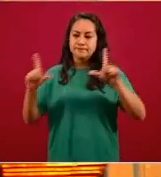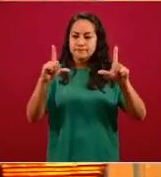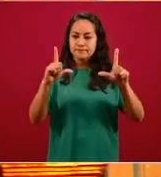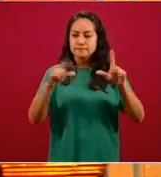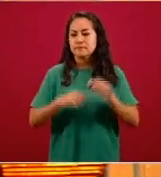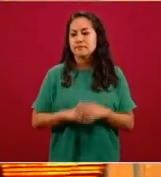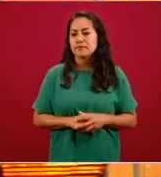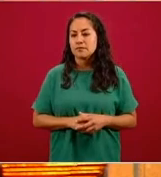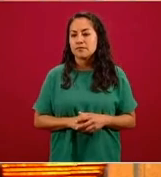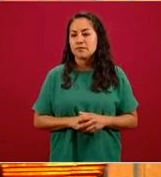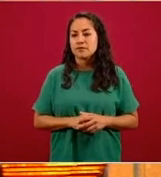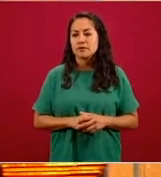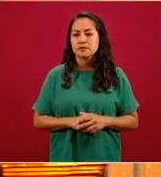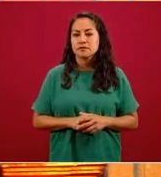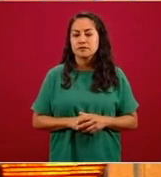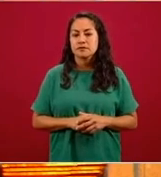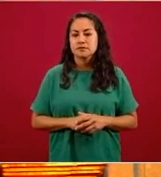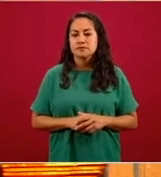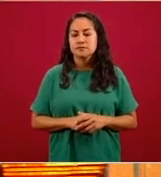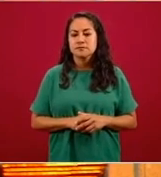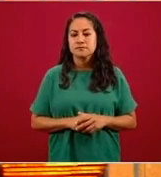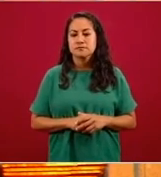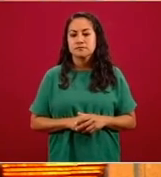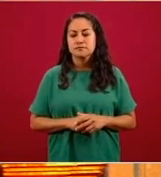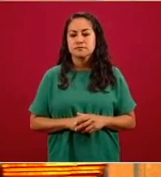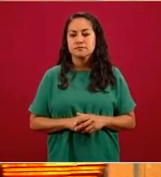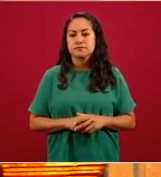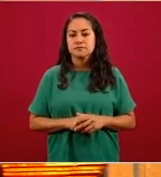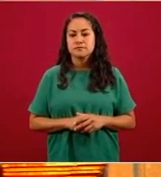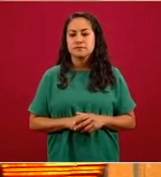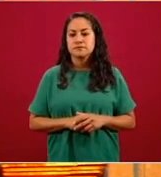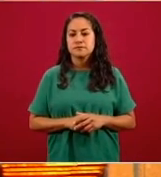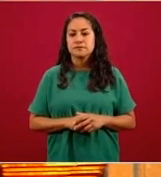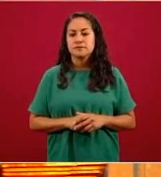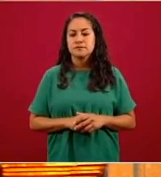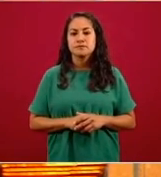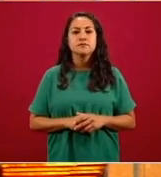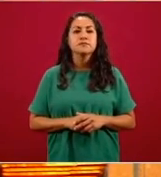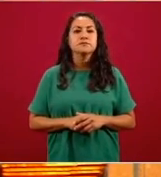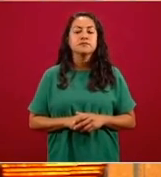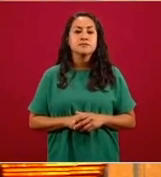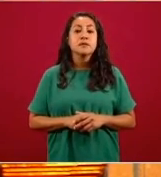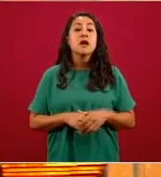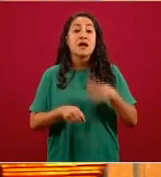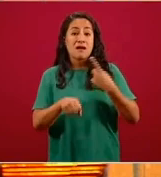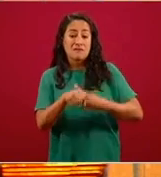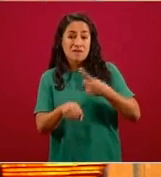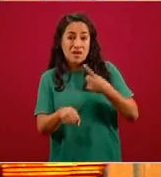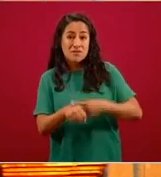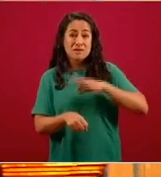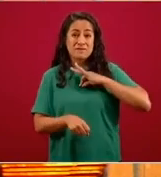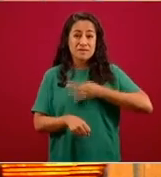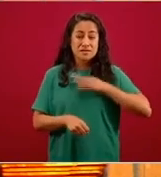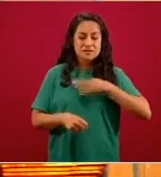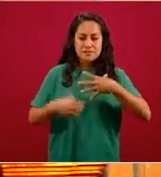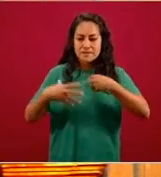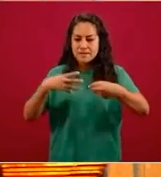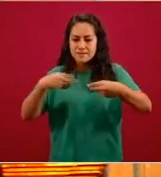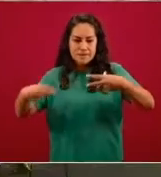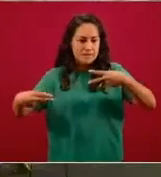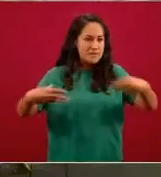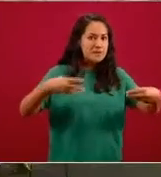is for the critical condition patients. Now we have the pandemic